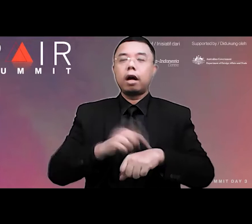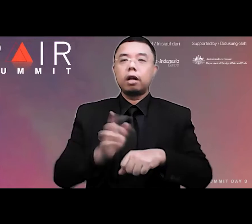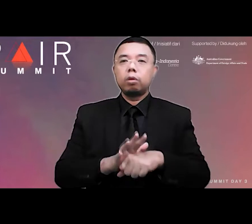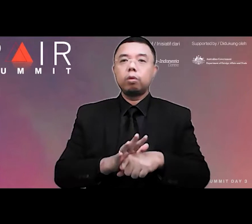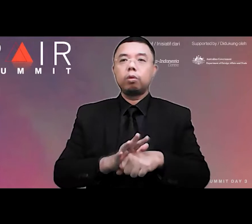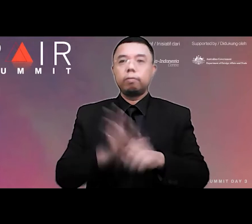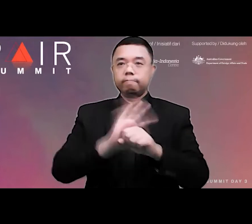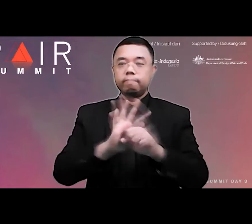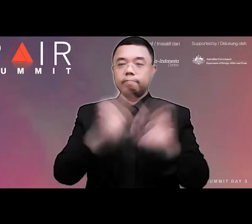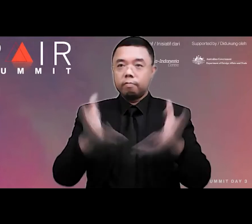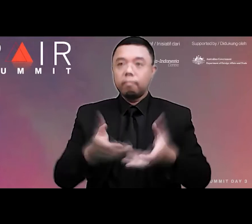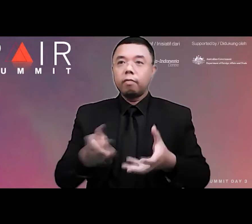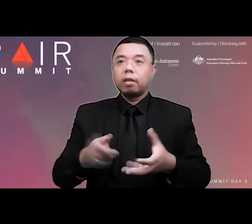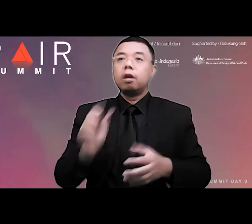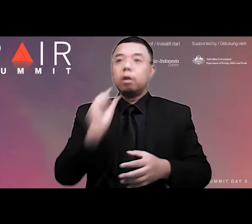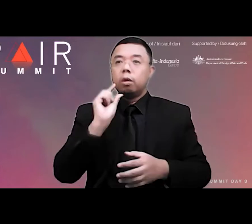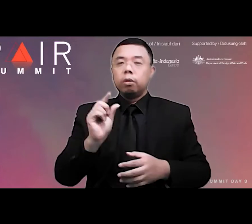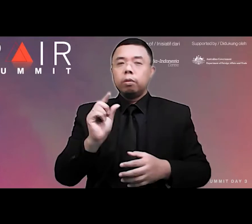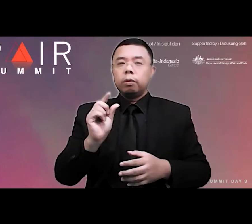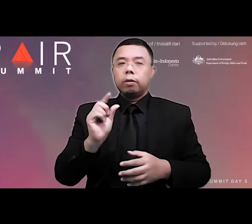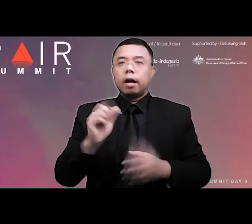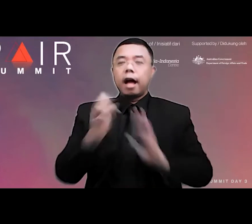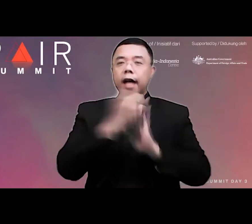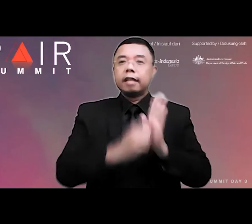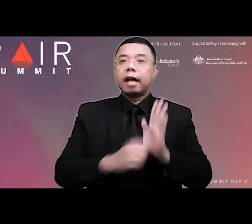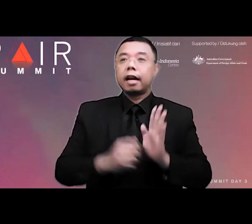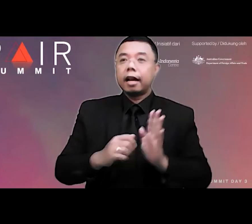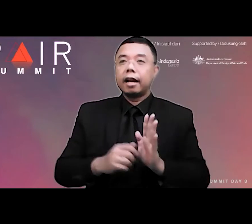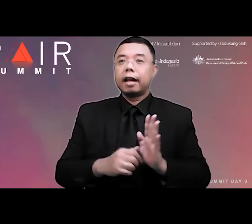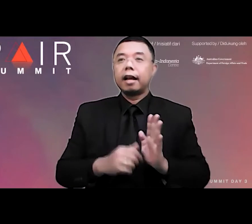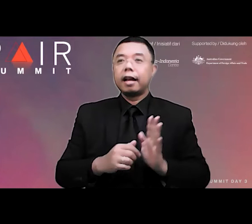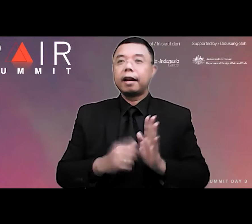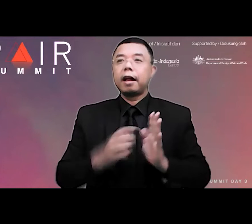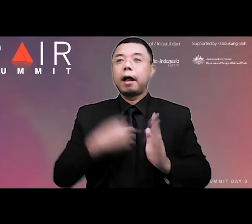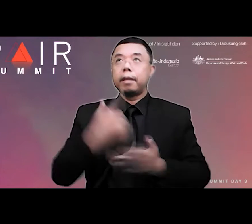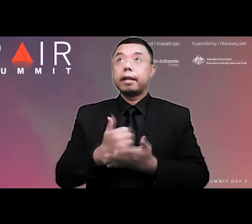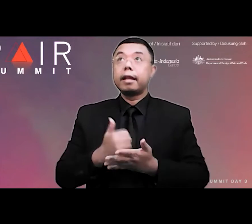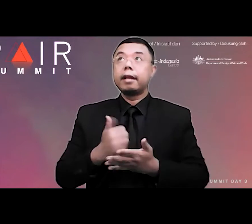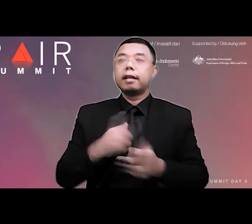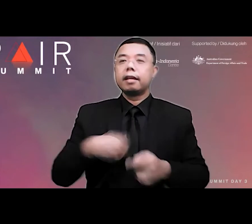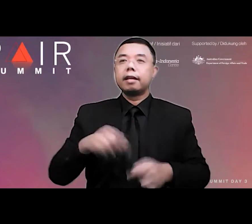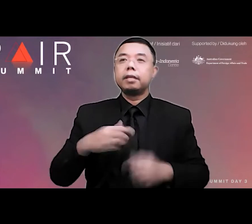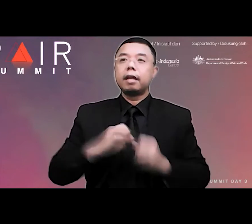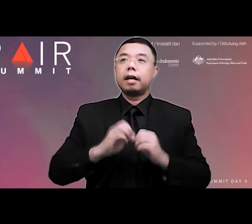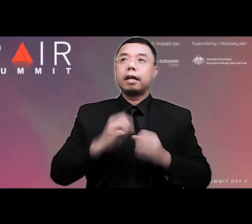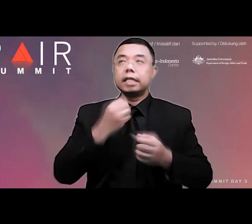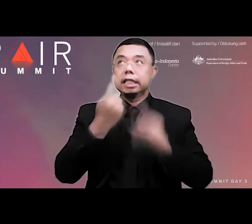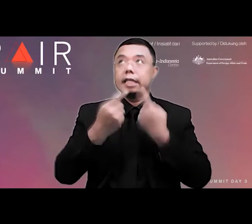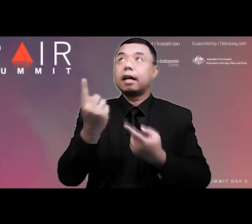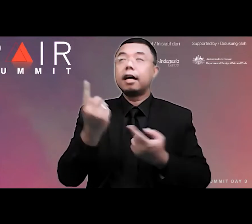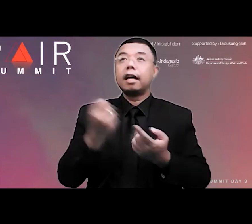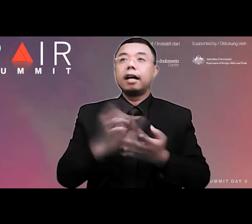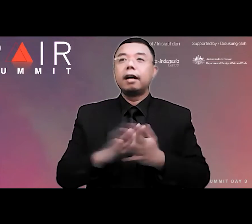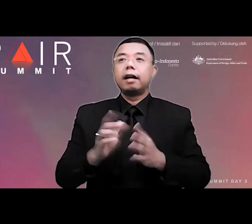summit, I'm pleased to share with you the Indonesian economic outlook and the work of the government in supporting the community